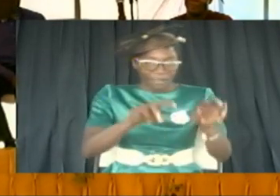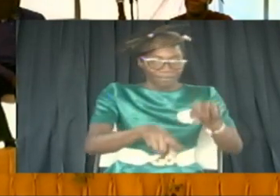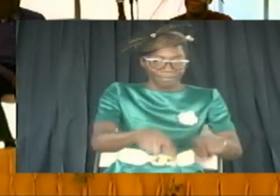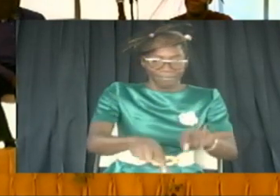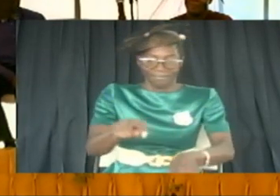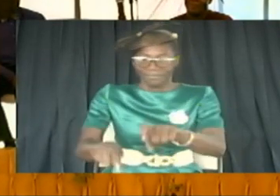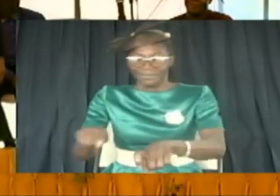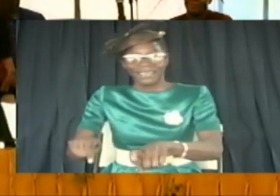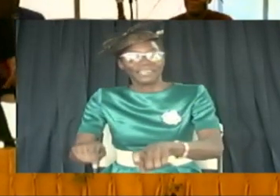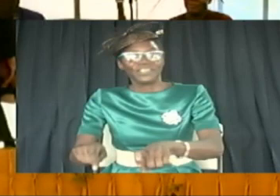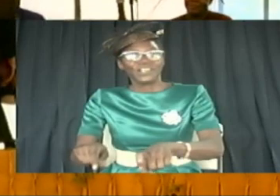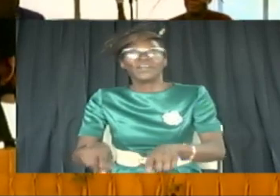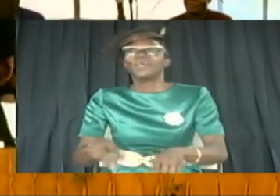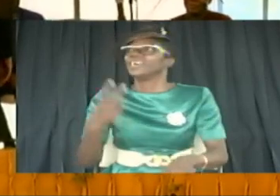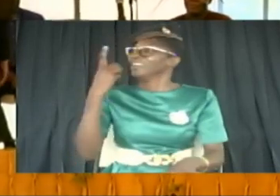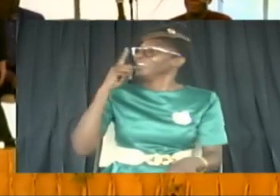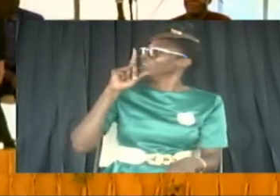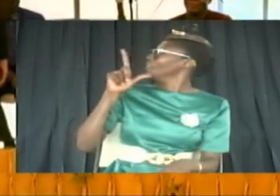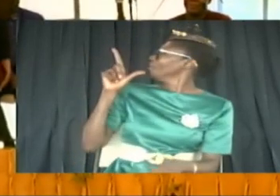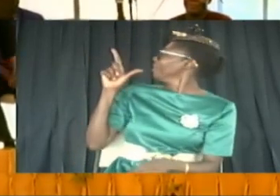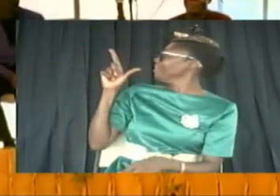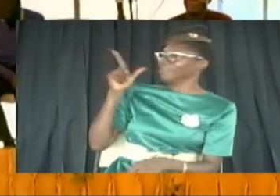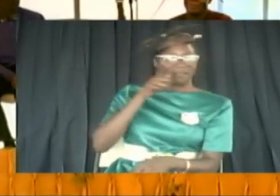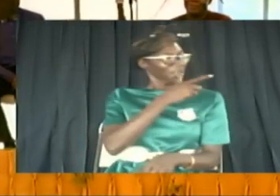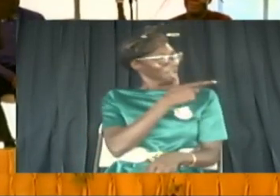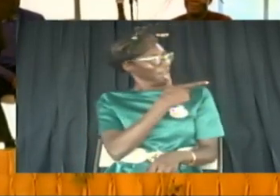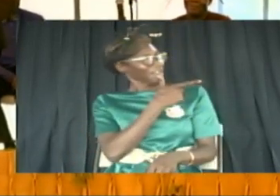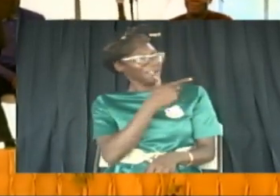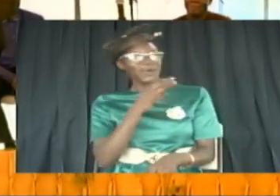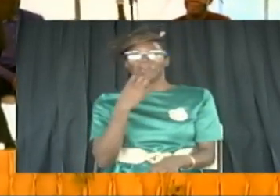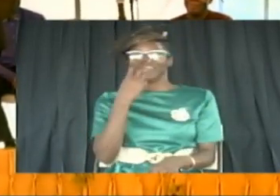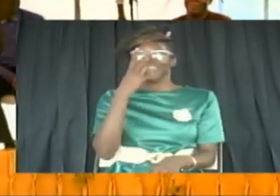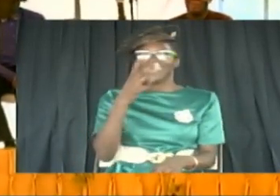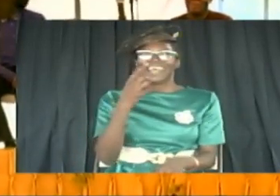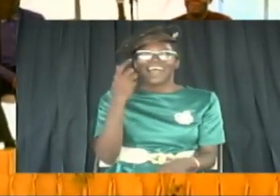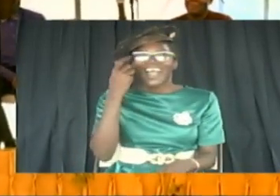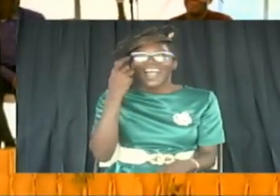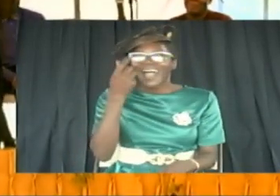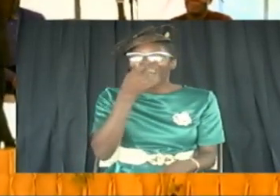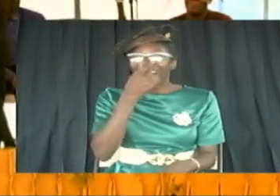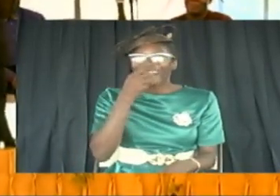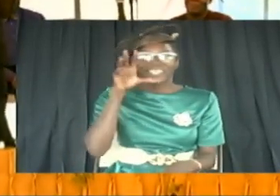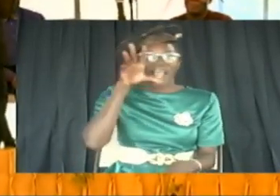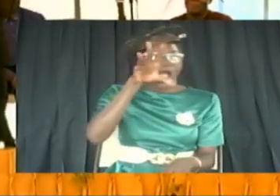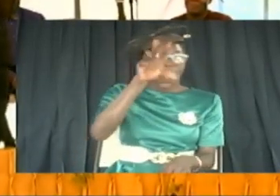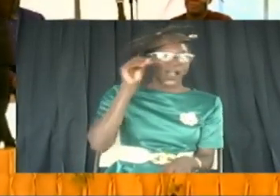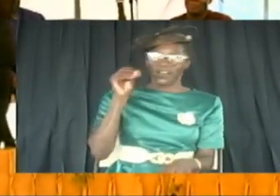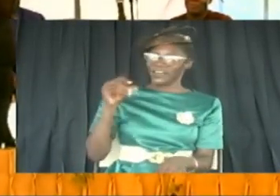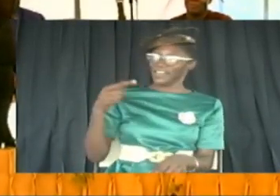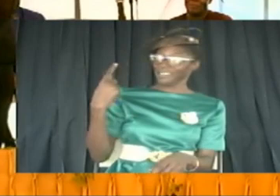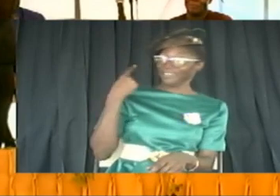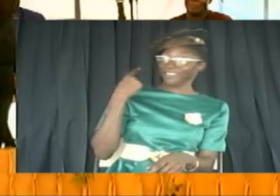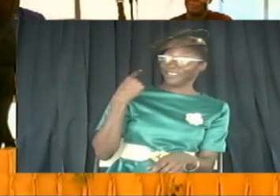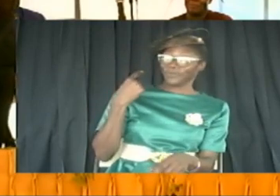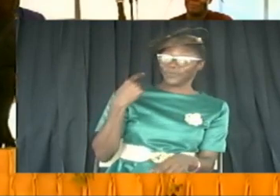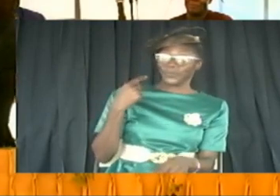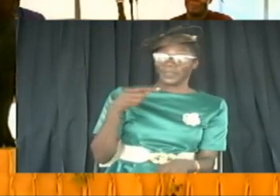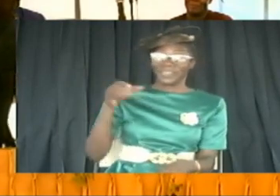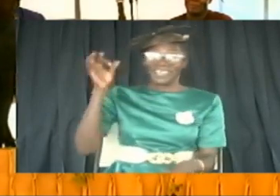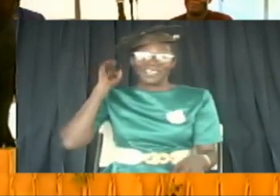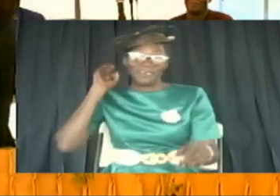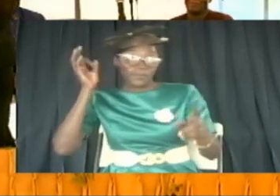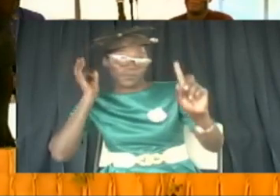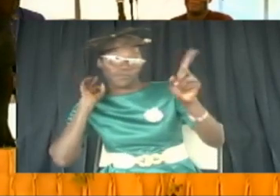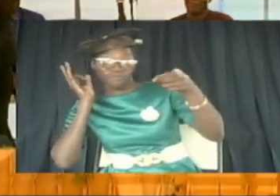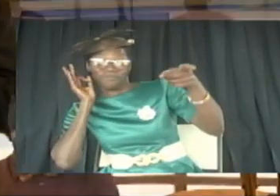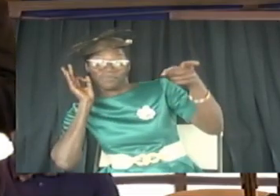just stopped. And she looked around at everybody, and her eyes caught mine, and four eyes were